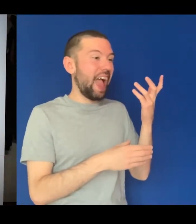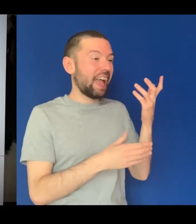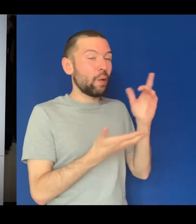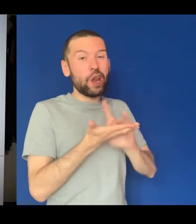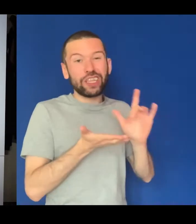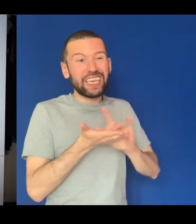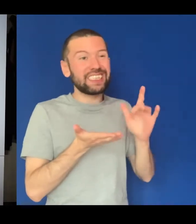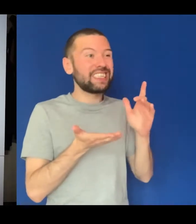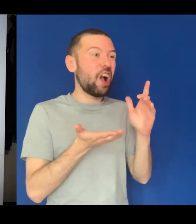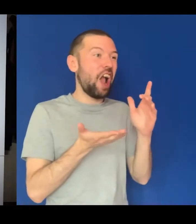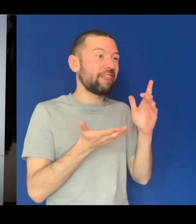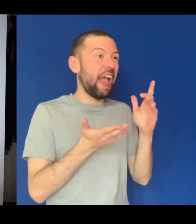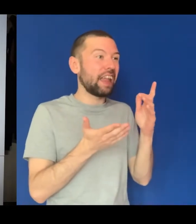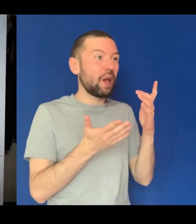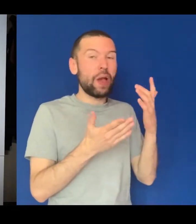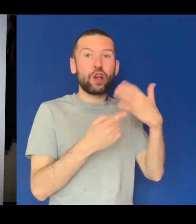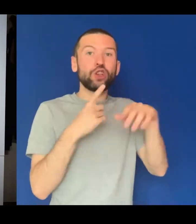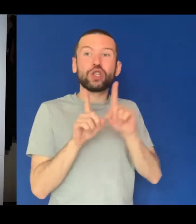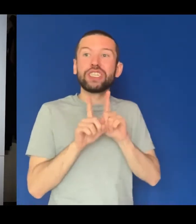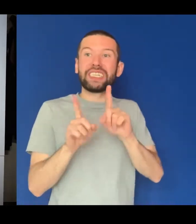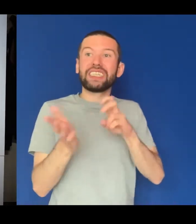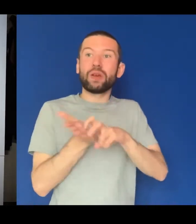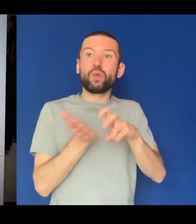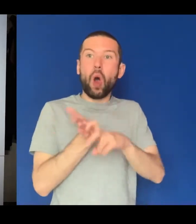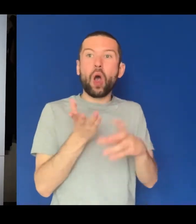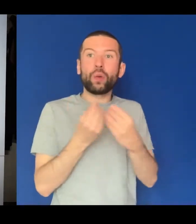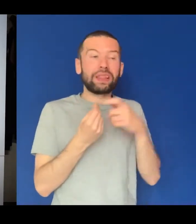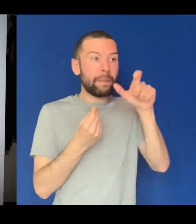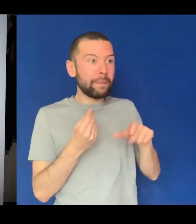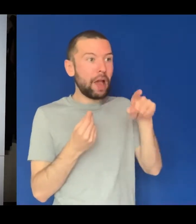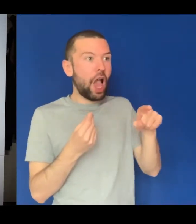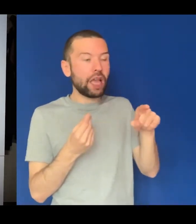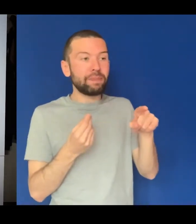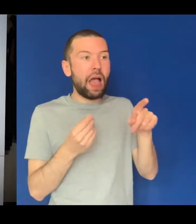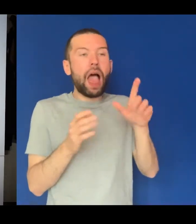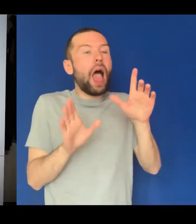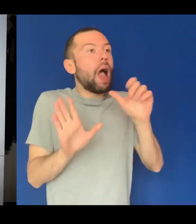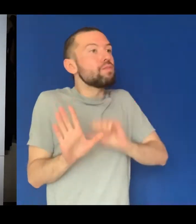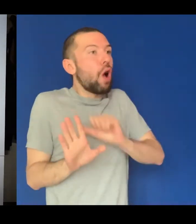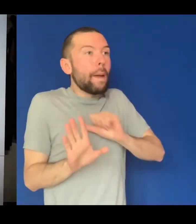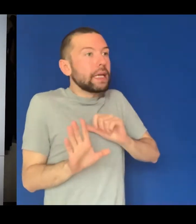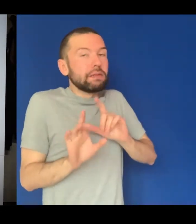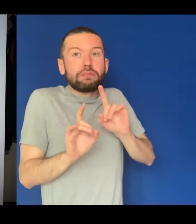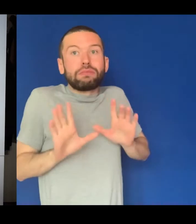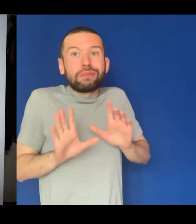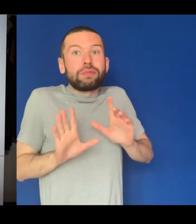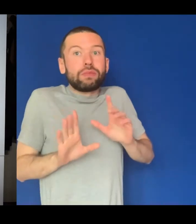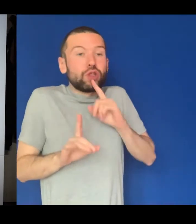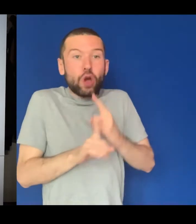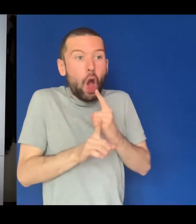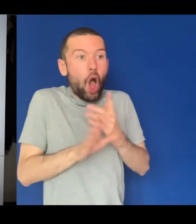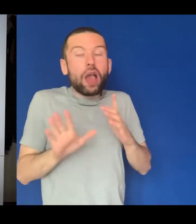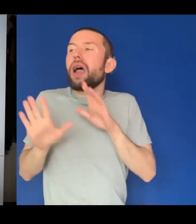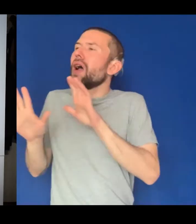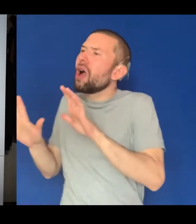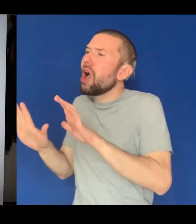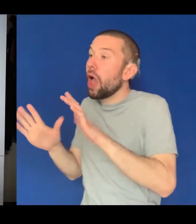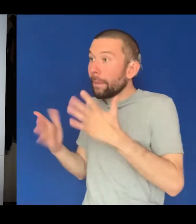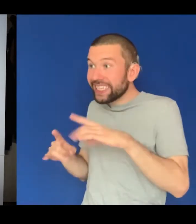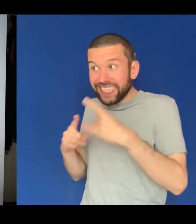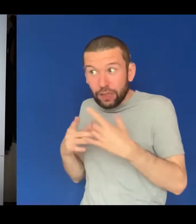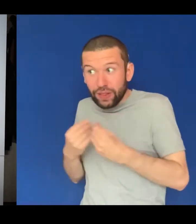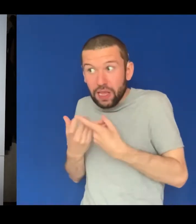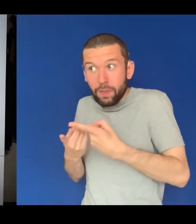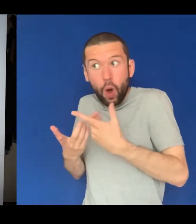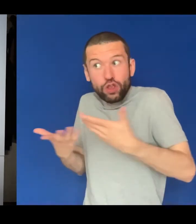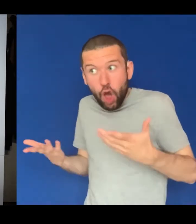to ours. And I promise you that, you know, all we did was talk and I Oh, wait, felt... like, come on, like, did you sleep with him or not?